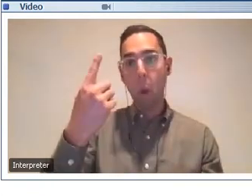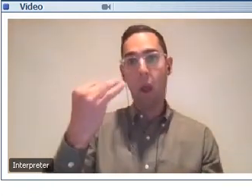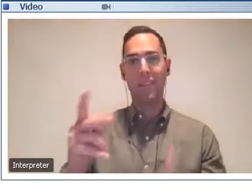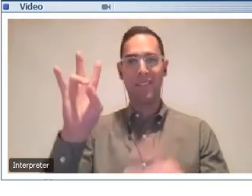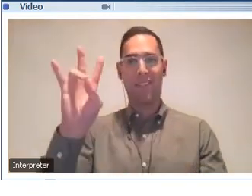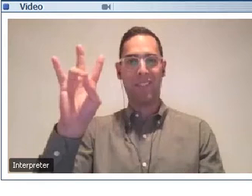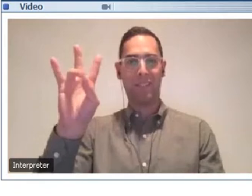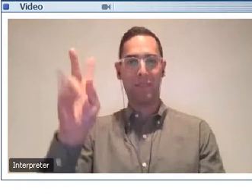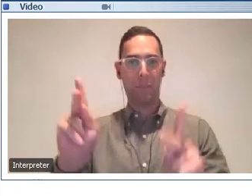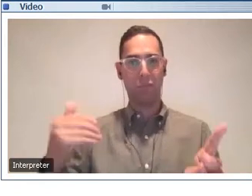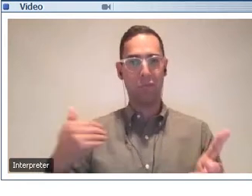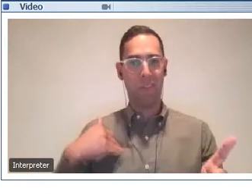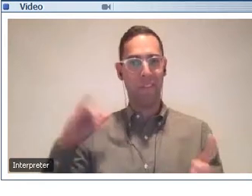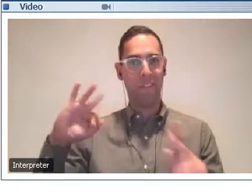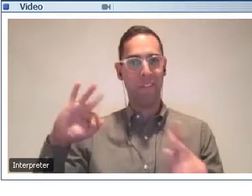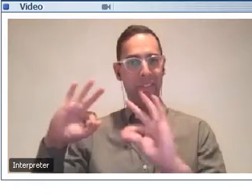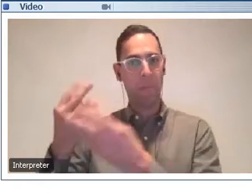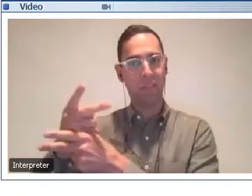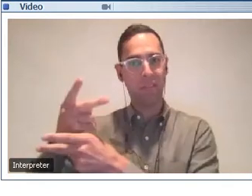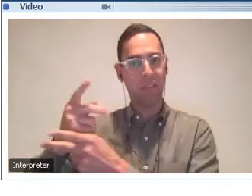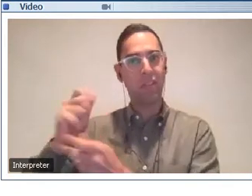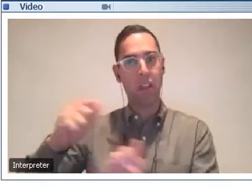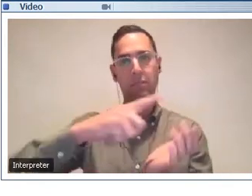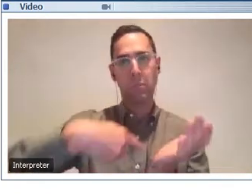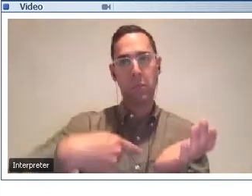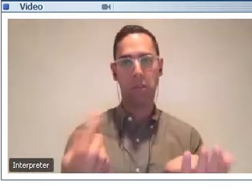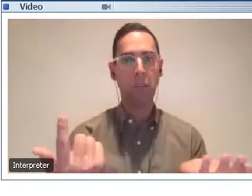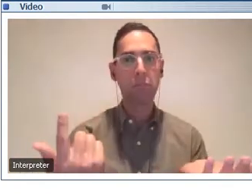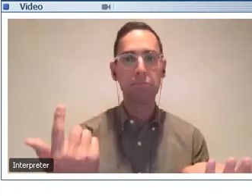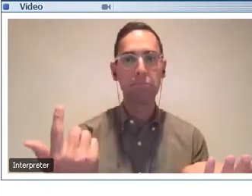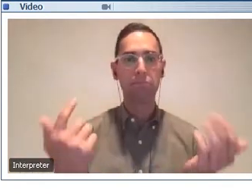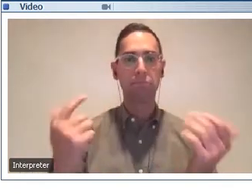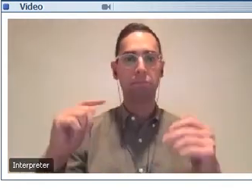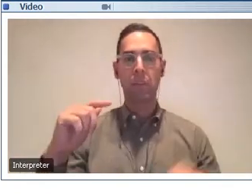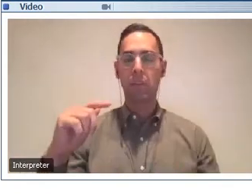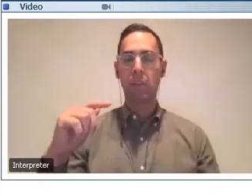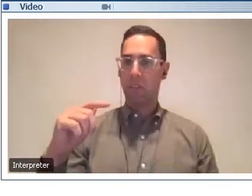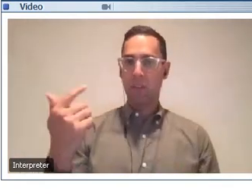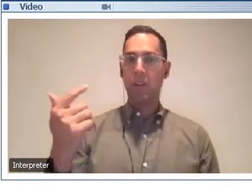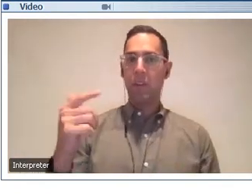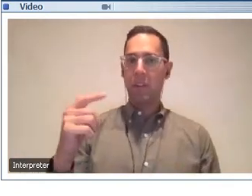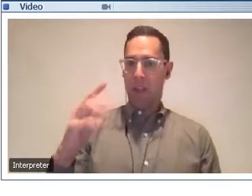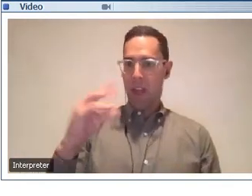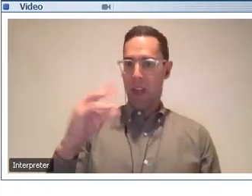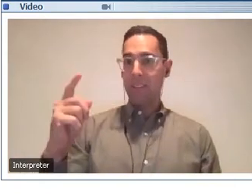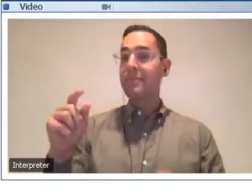workers did not receive pay at all during the most recent time that they needed to take leave.